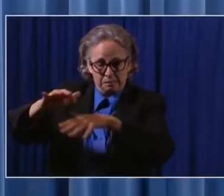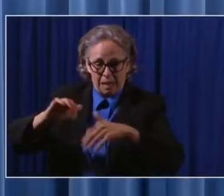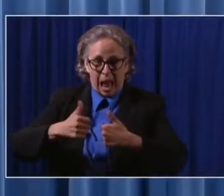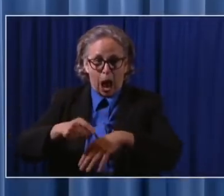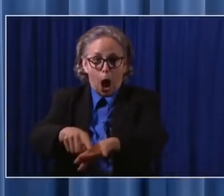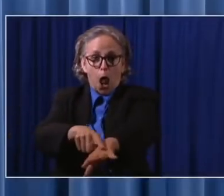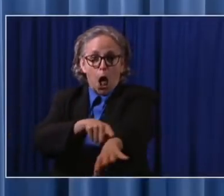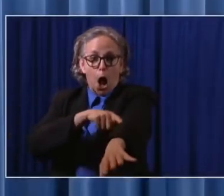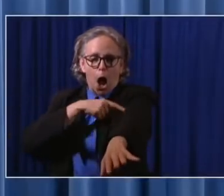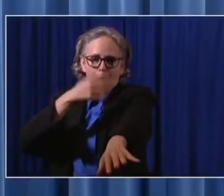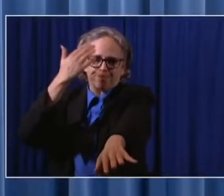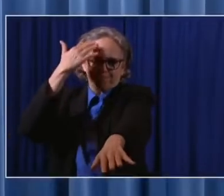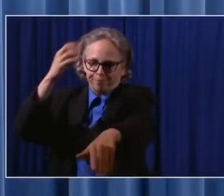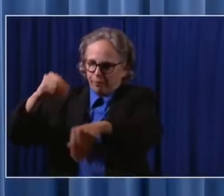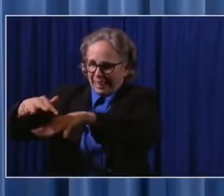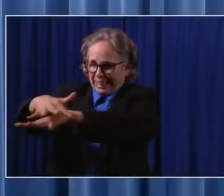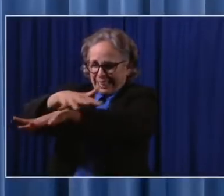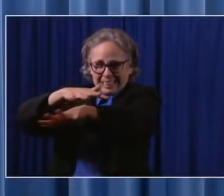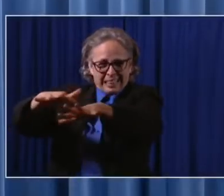the other thing I would say is that